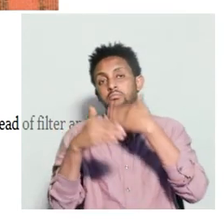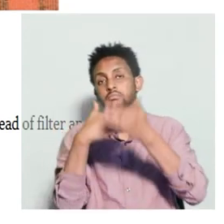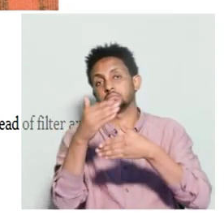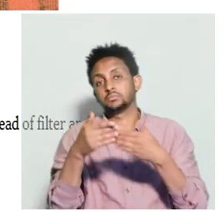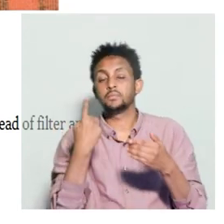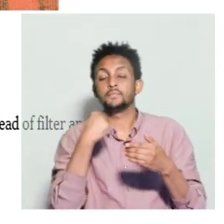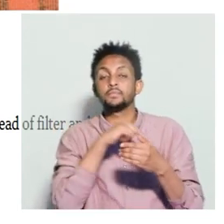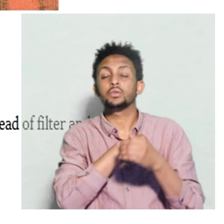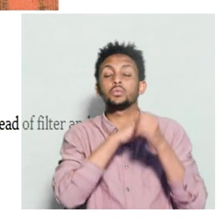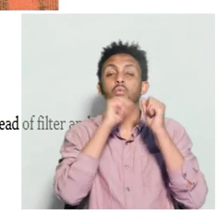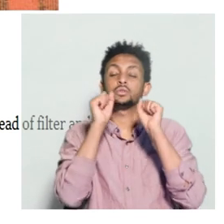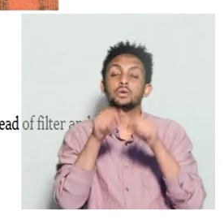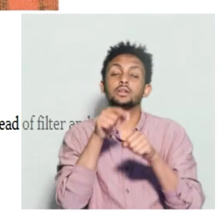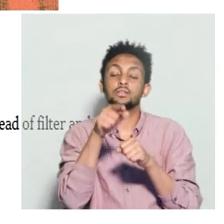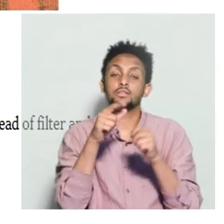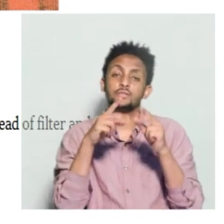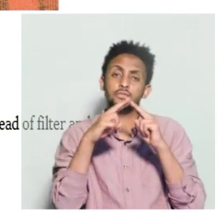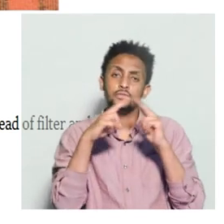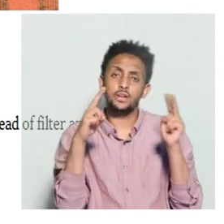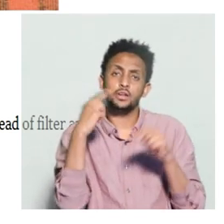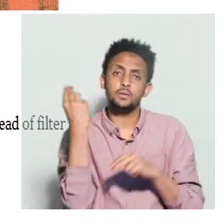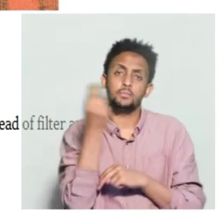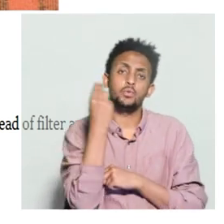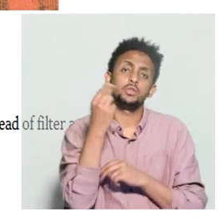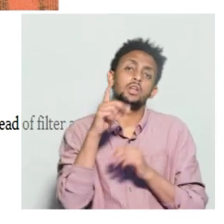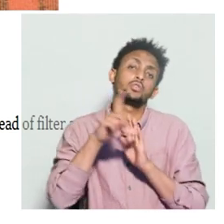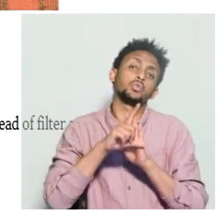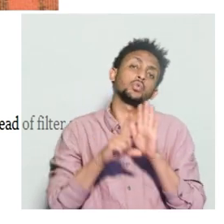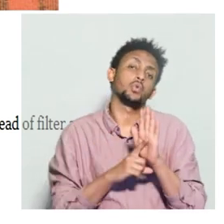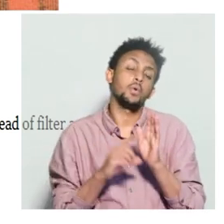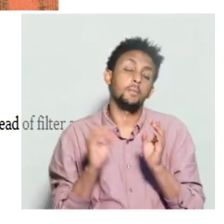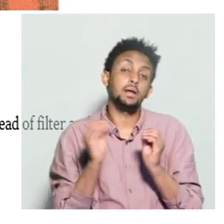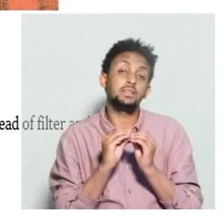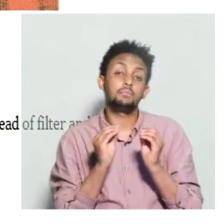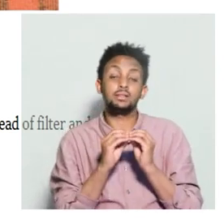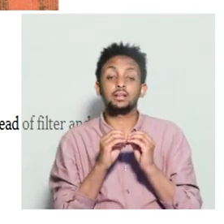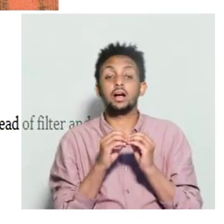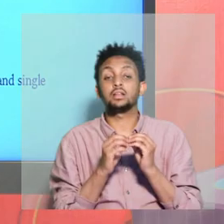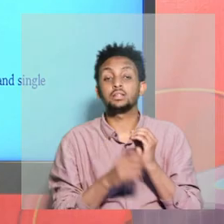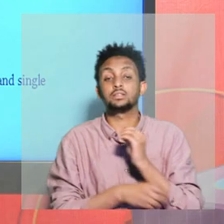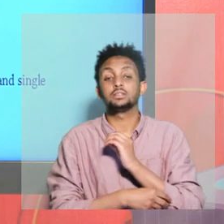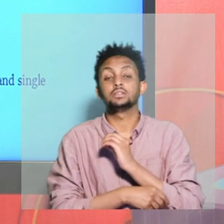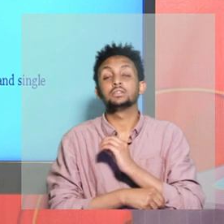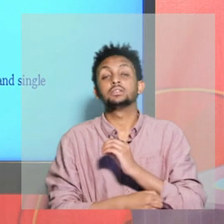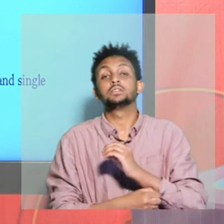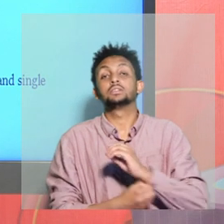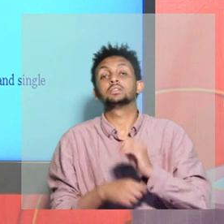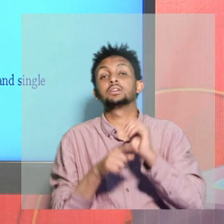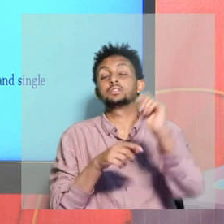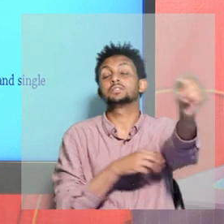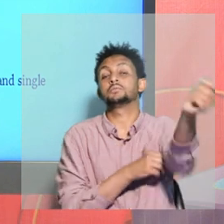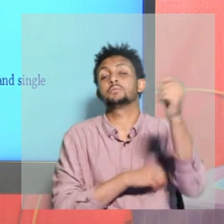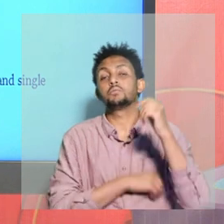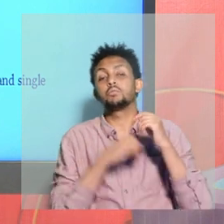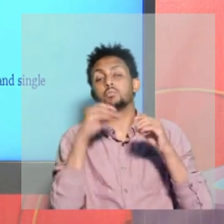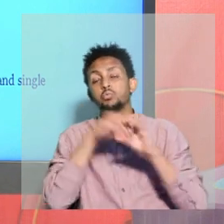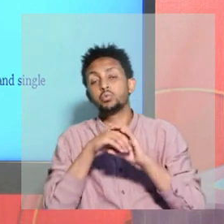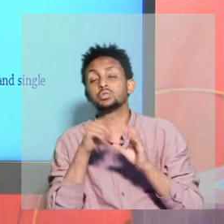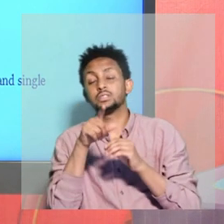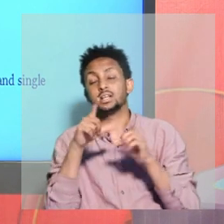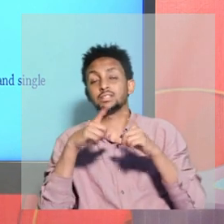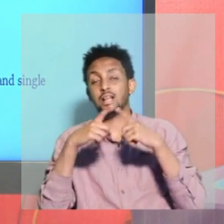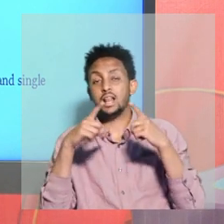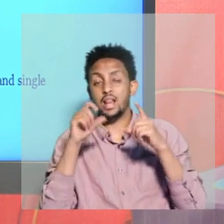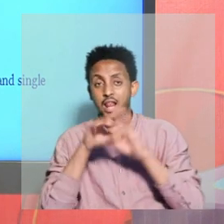So this is a very important law. Mathematically, it was very fundamental to prove that